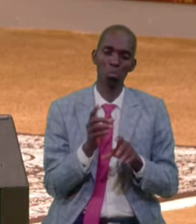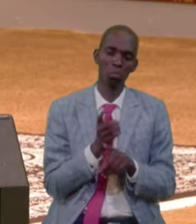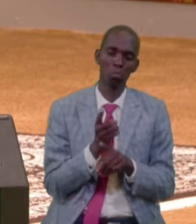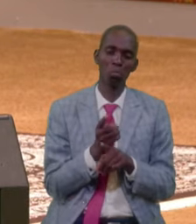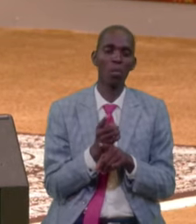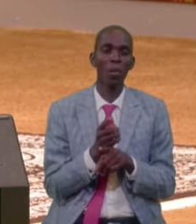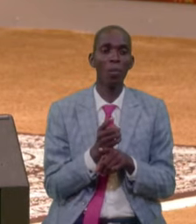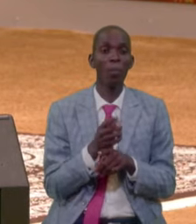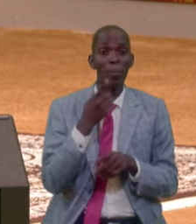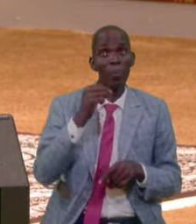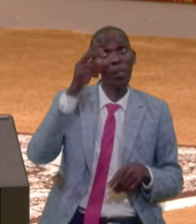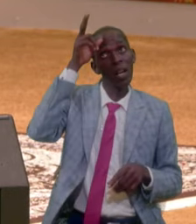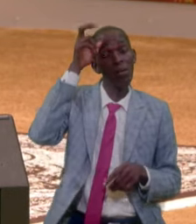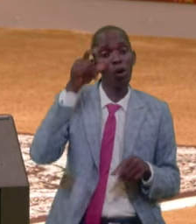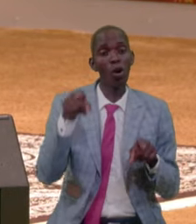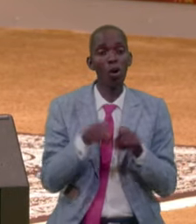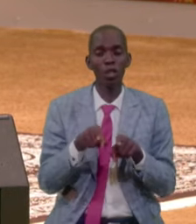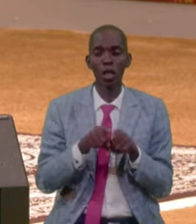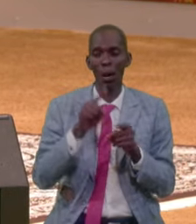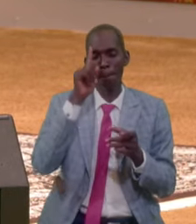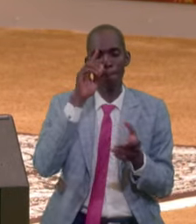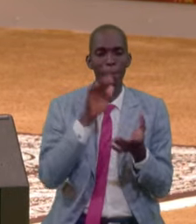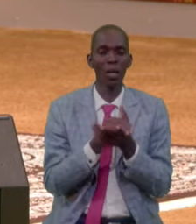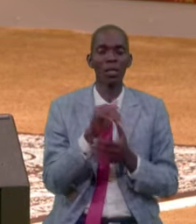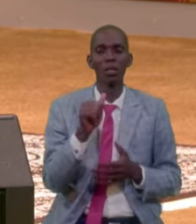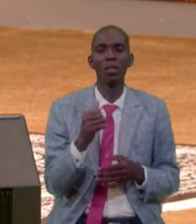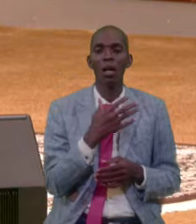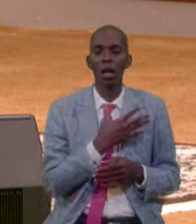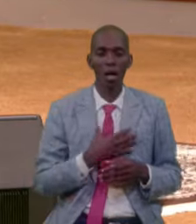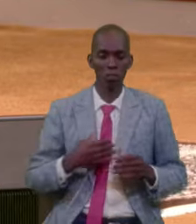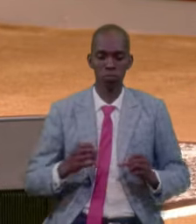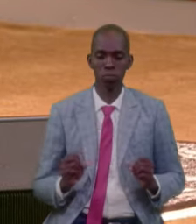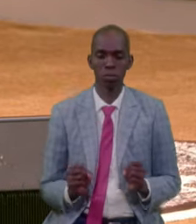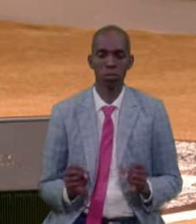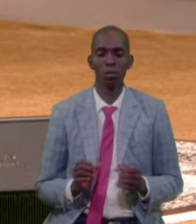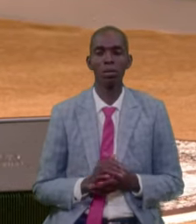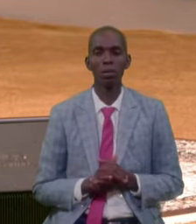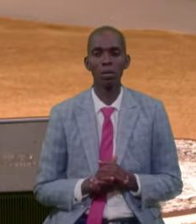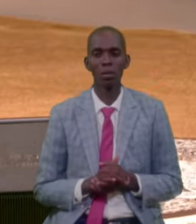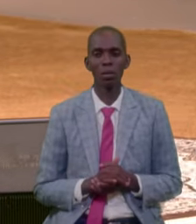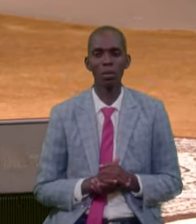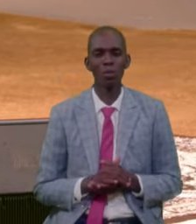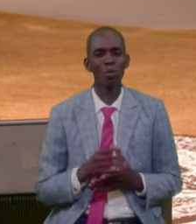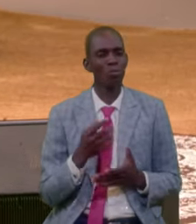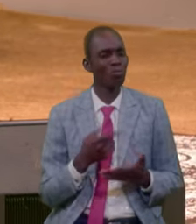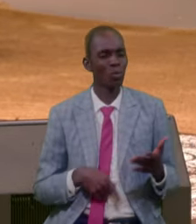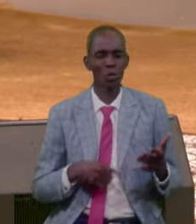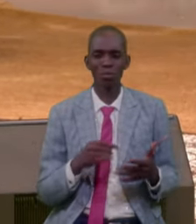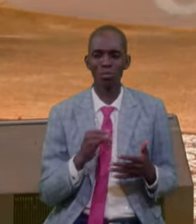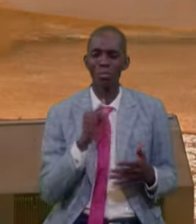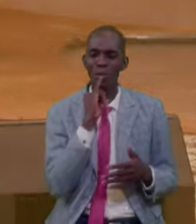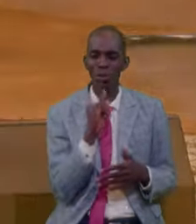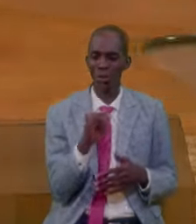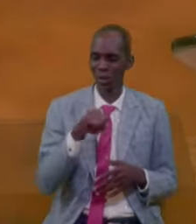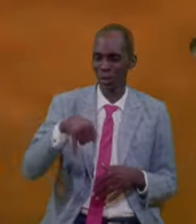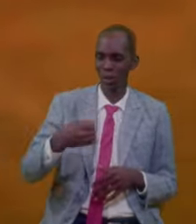devils also believe and tremble. What's the apostle James